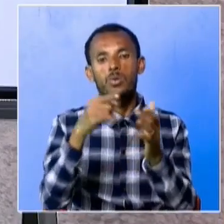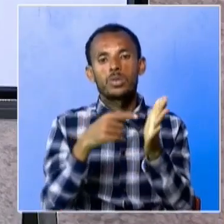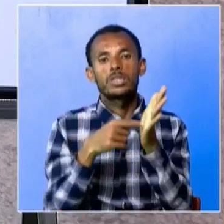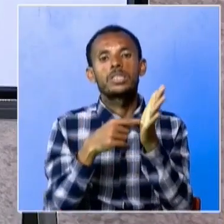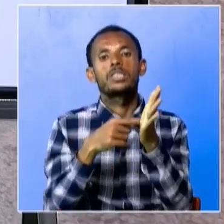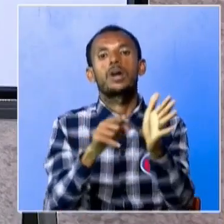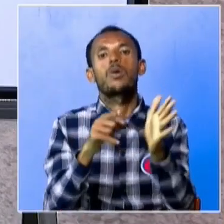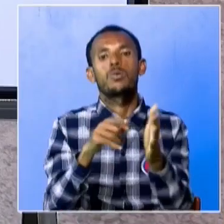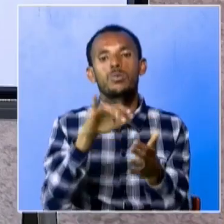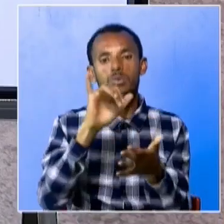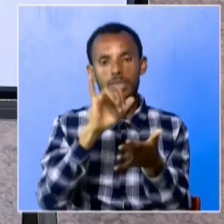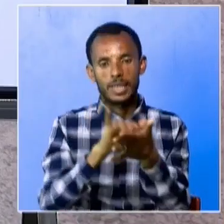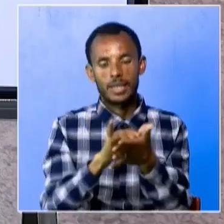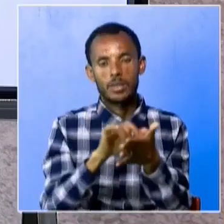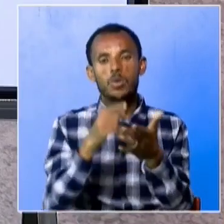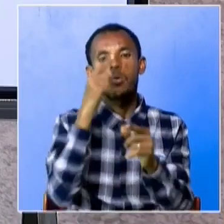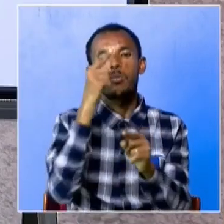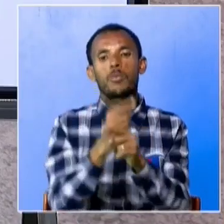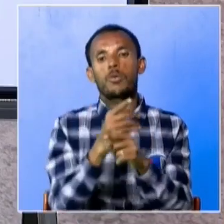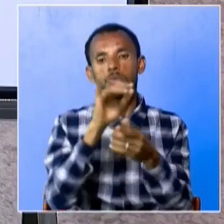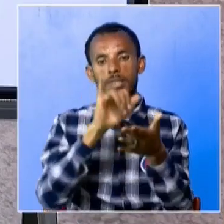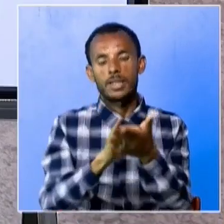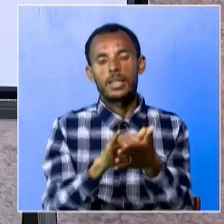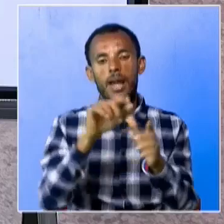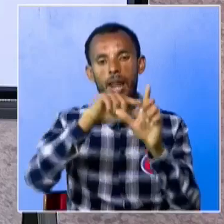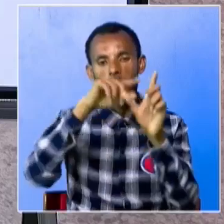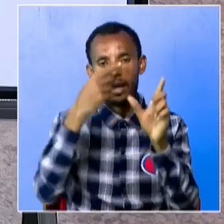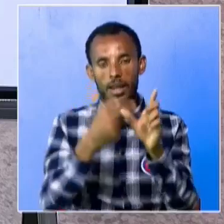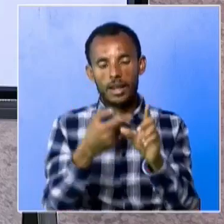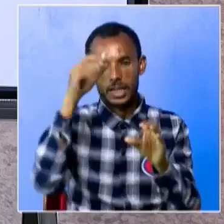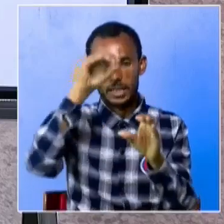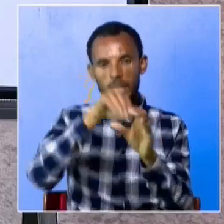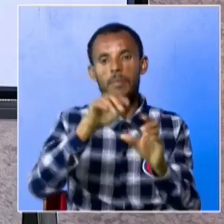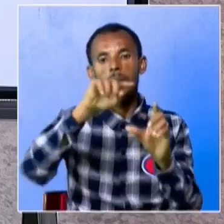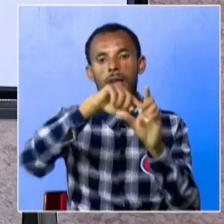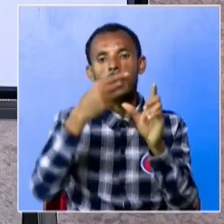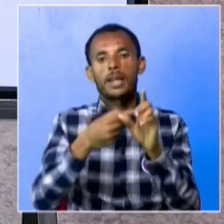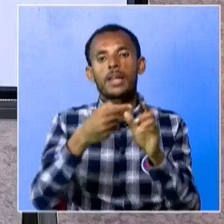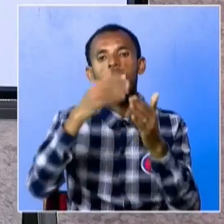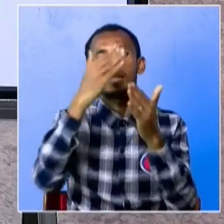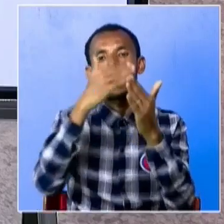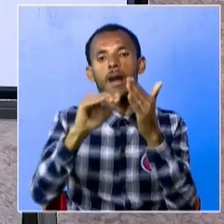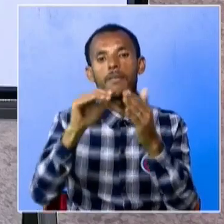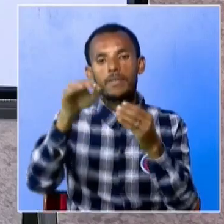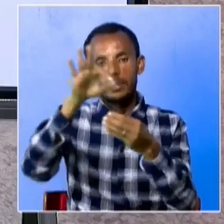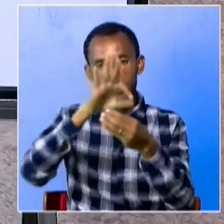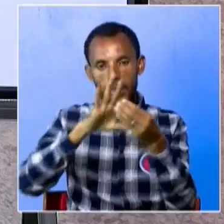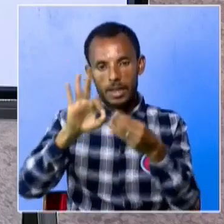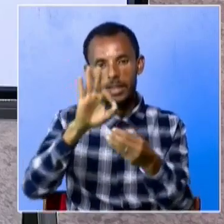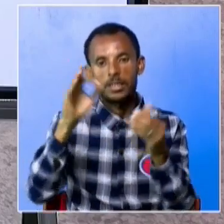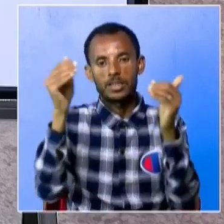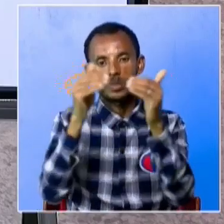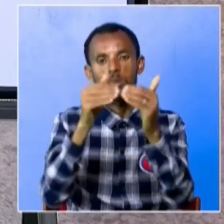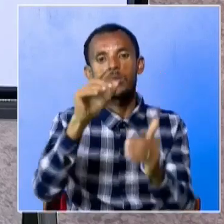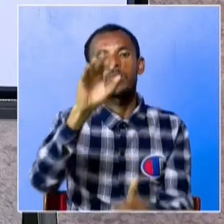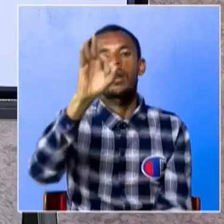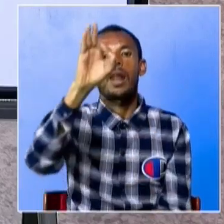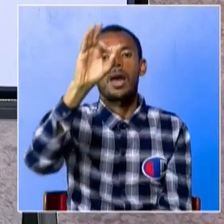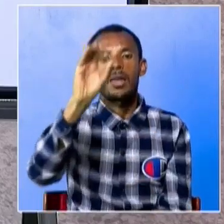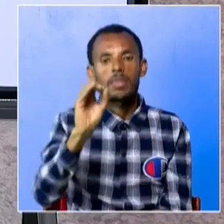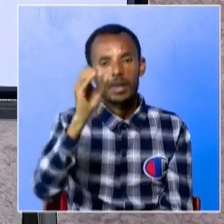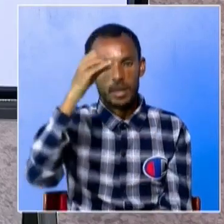that, or you can prove that an angle inscribed in a semicircle is 90 degree,